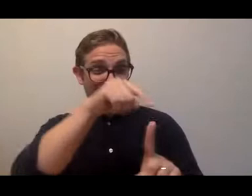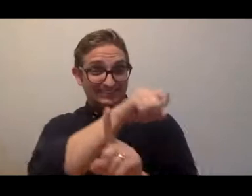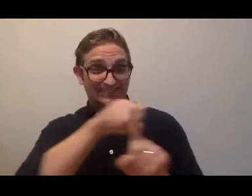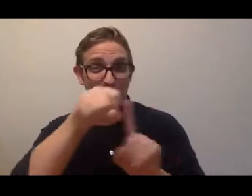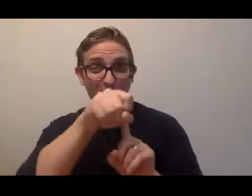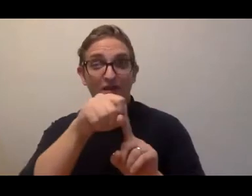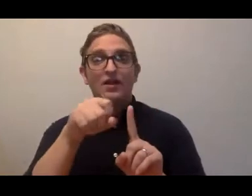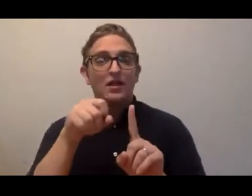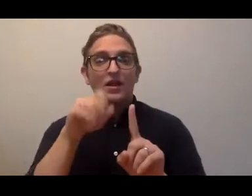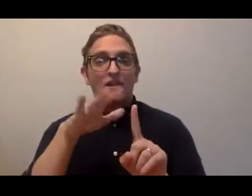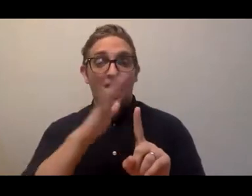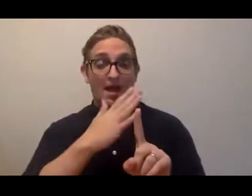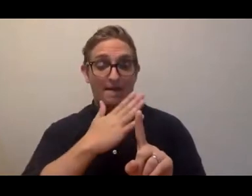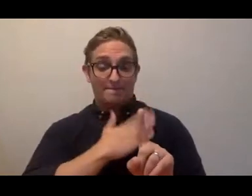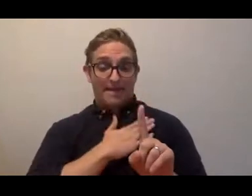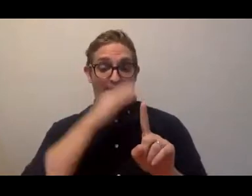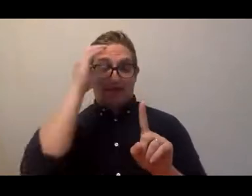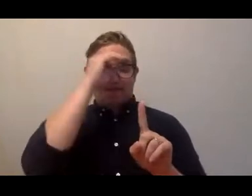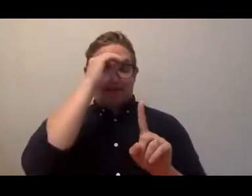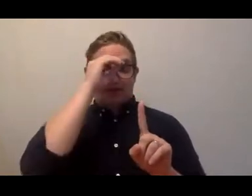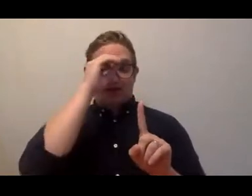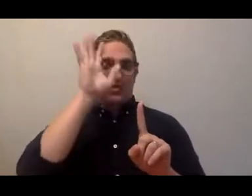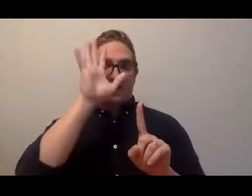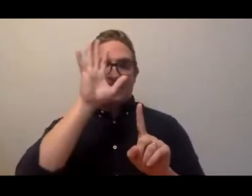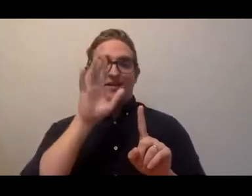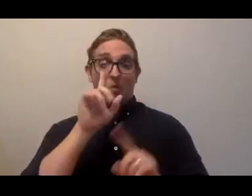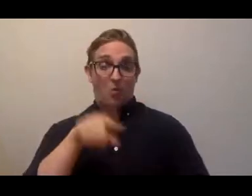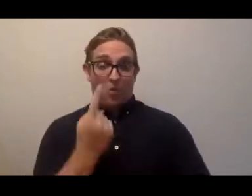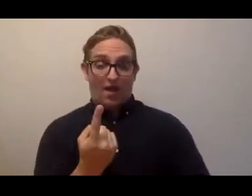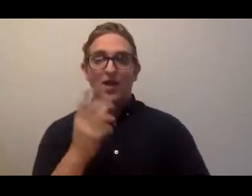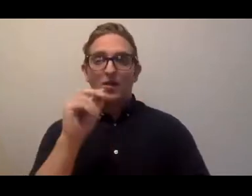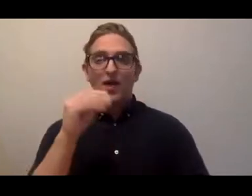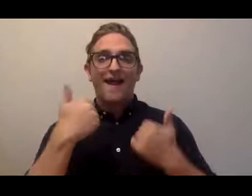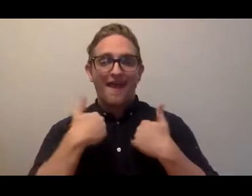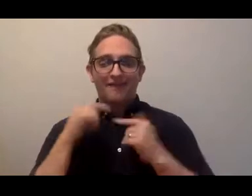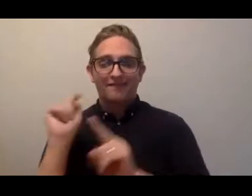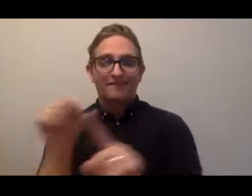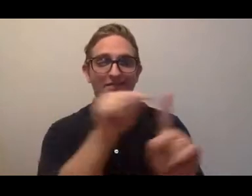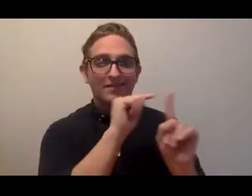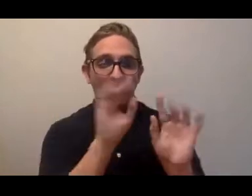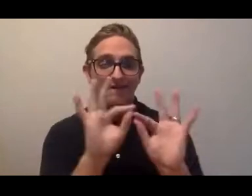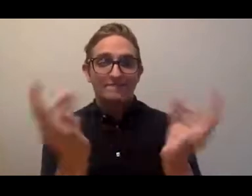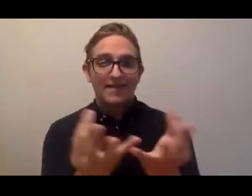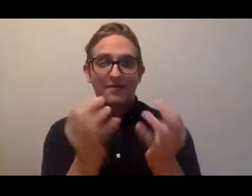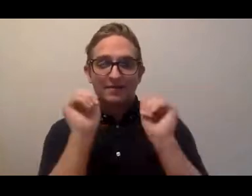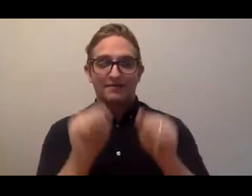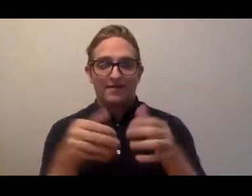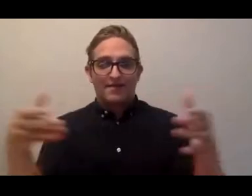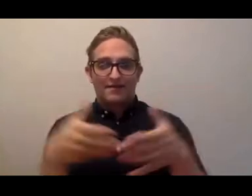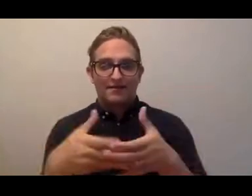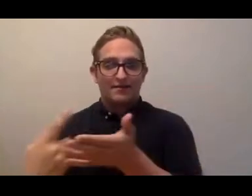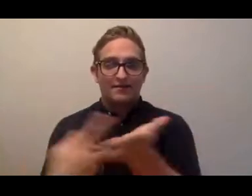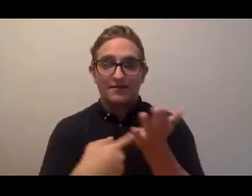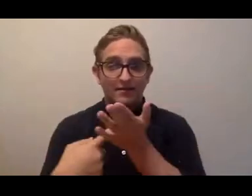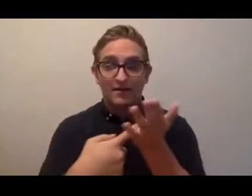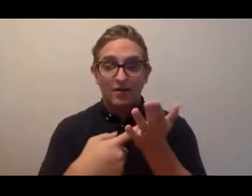it off of the individuals and puts it back on the family. But is there anything that family members as